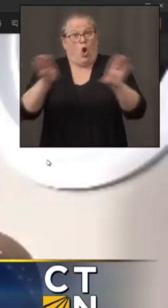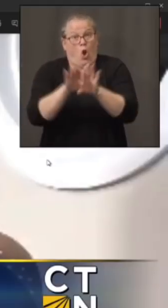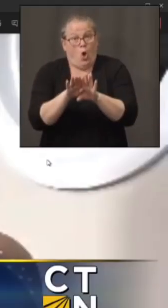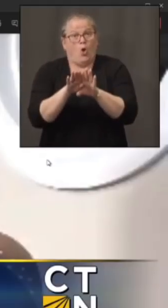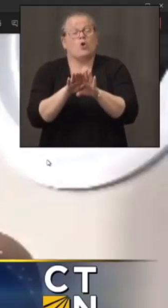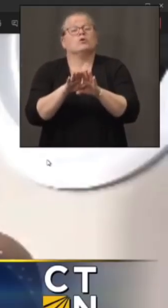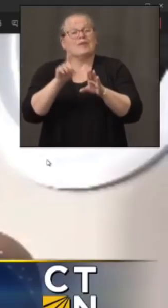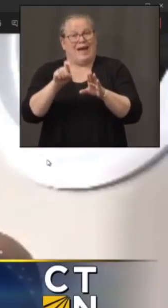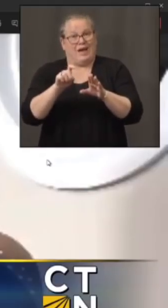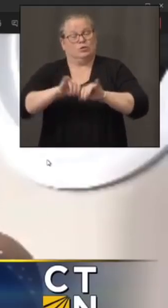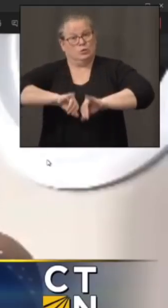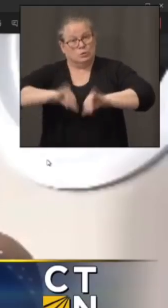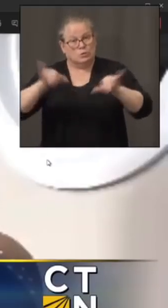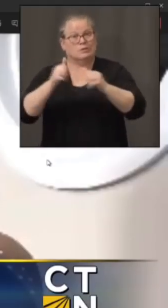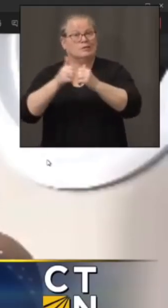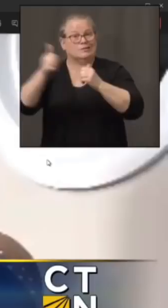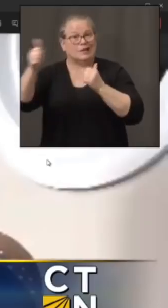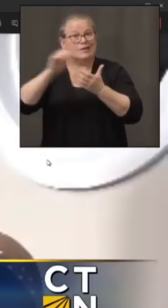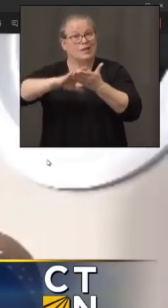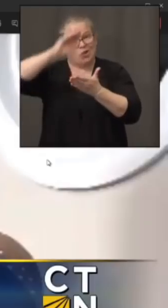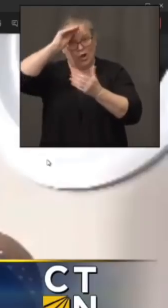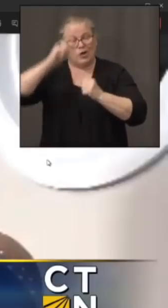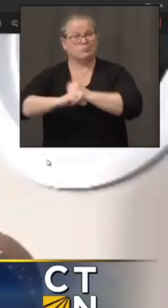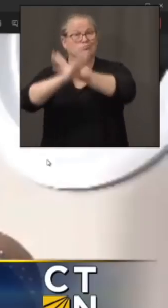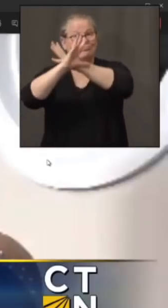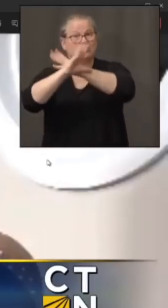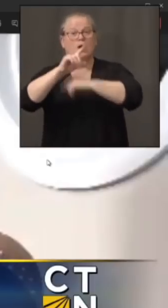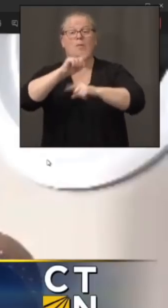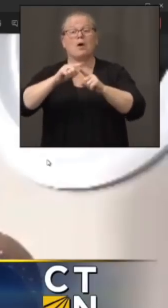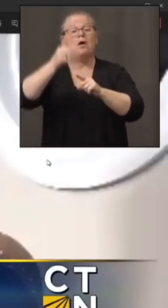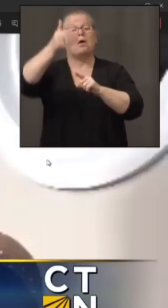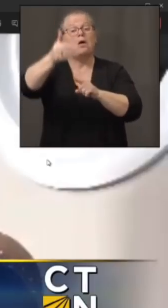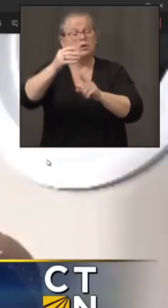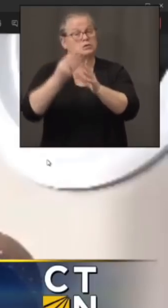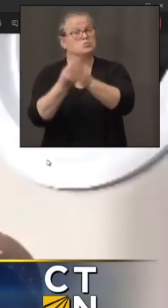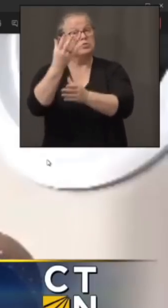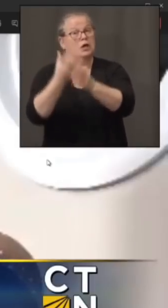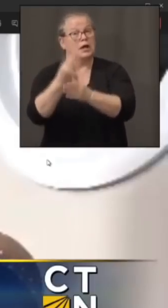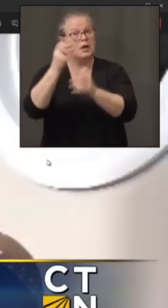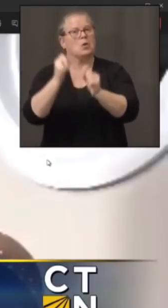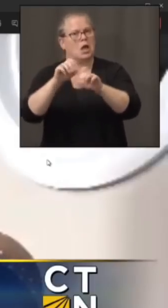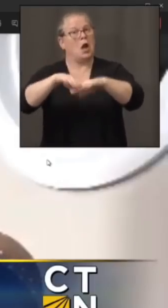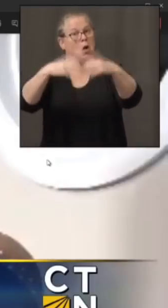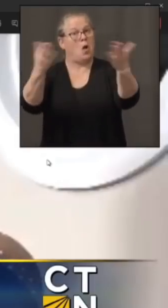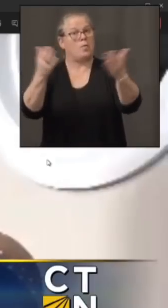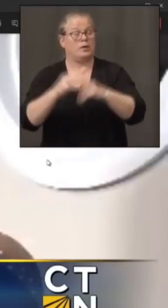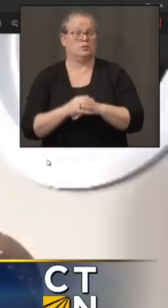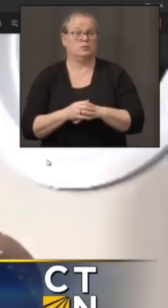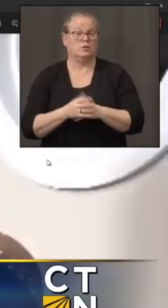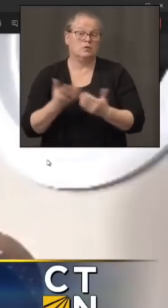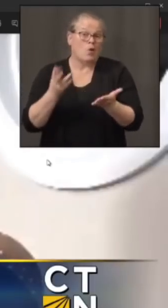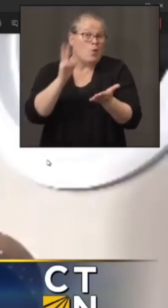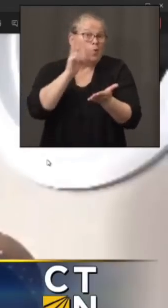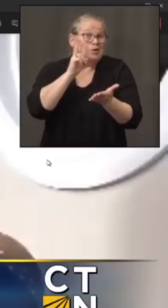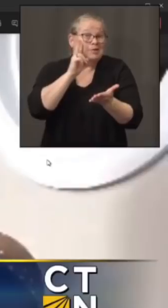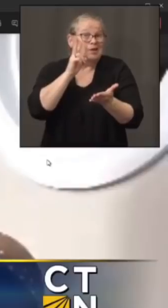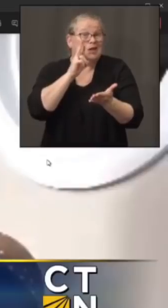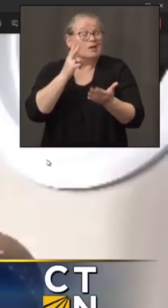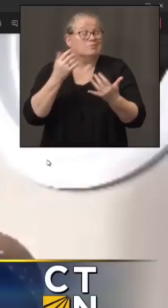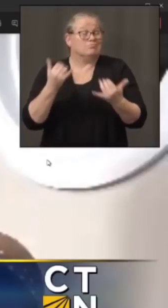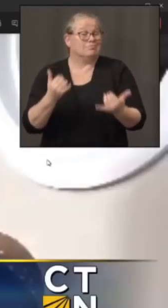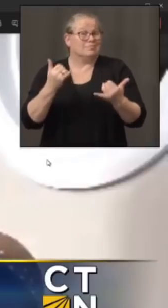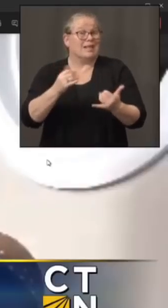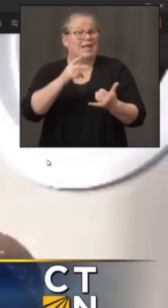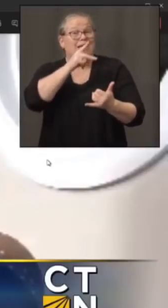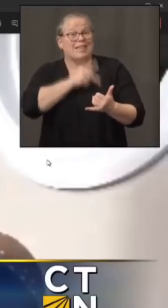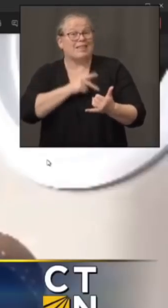as chains of transmission are breaking off and we're coming down the epidemic curve. But after Thanksgiving, could we see more schools go to a